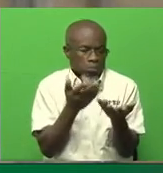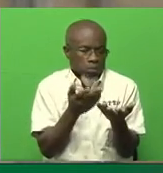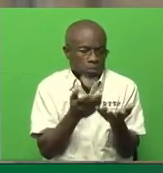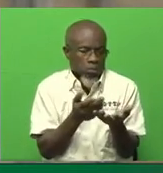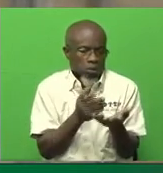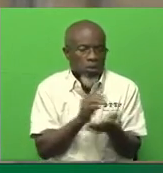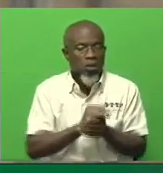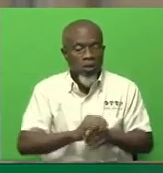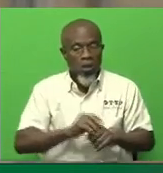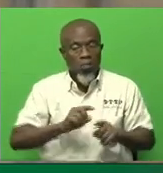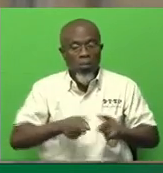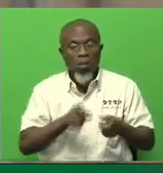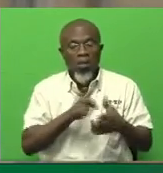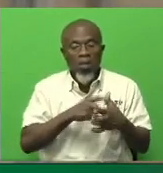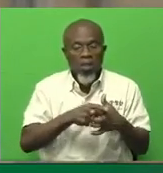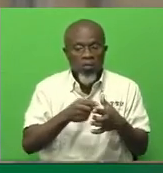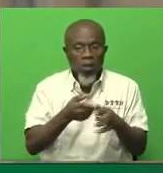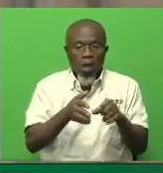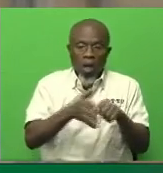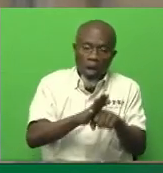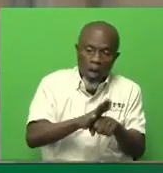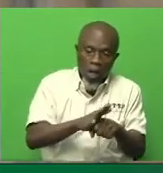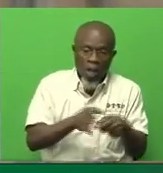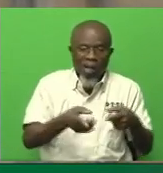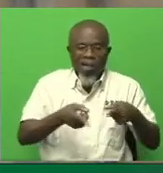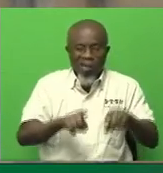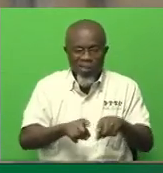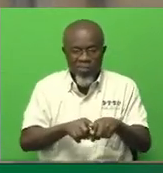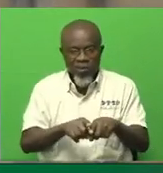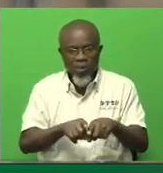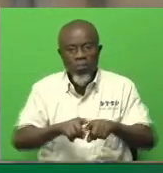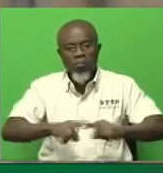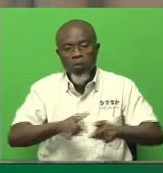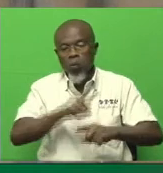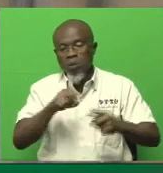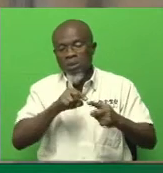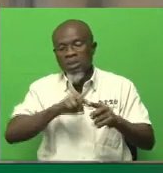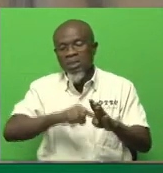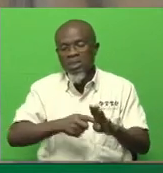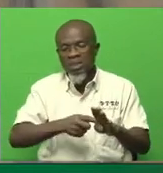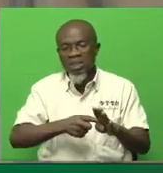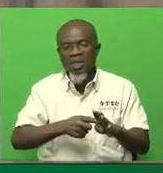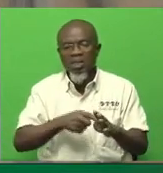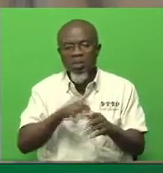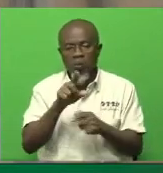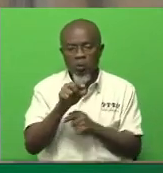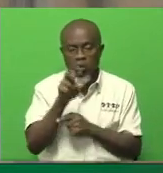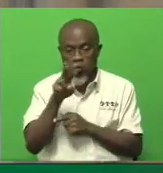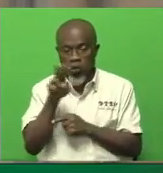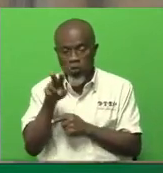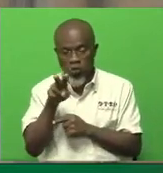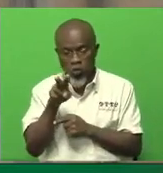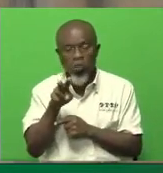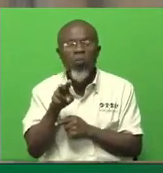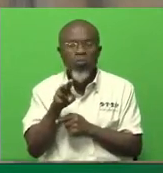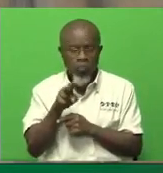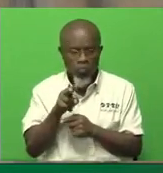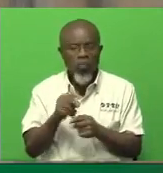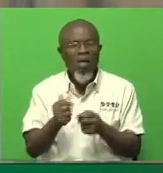but once we started January 2022 we put this back on the front burner